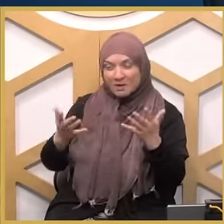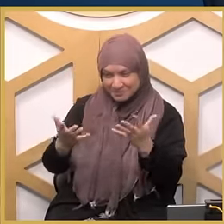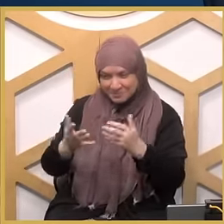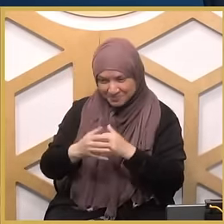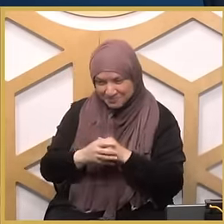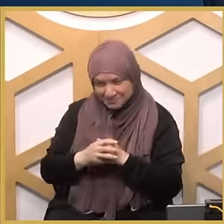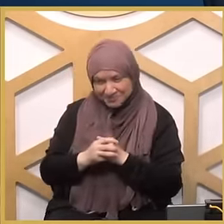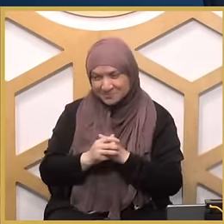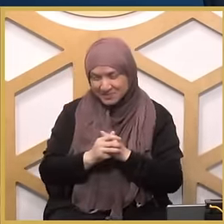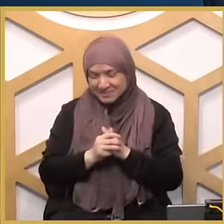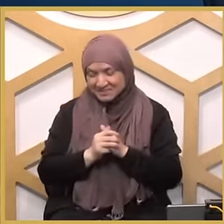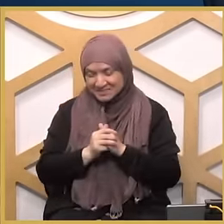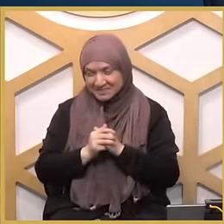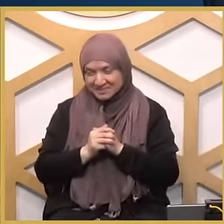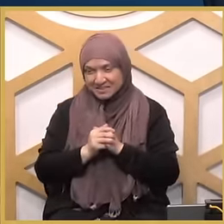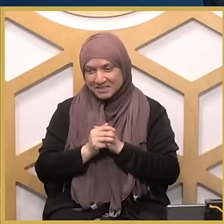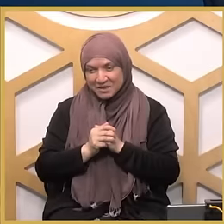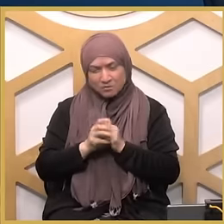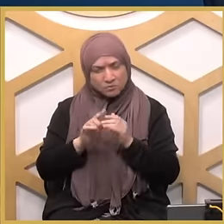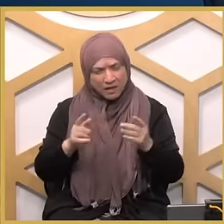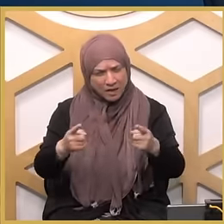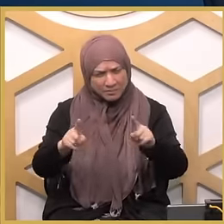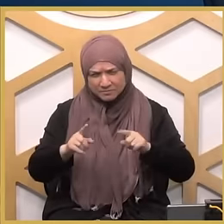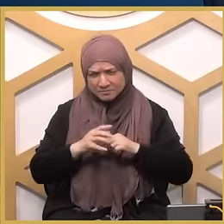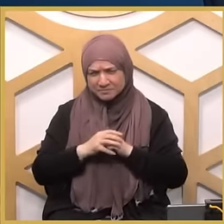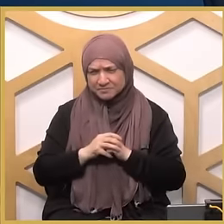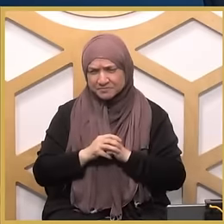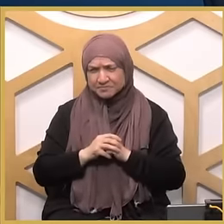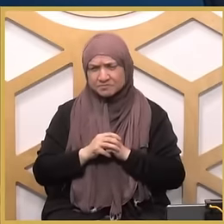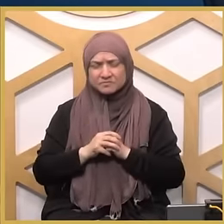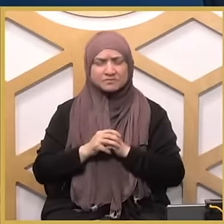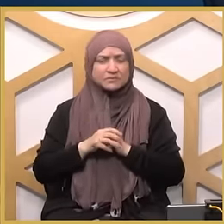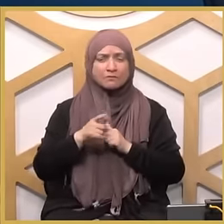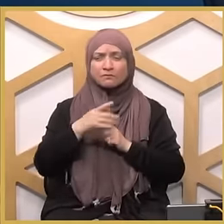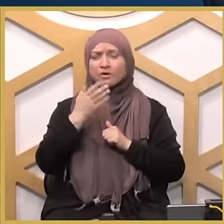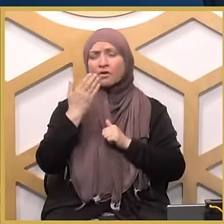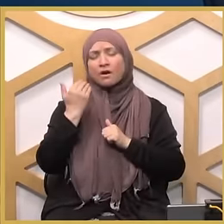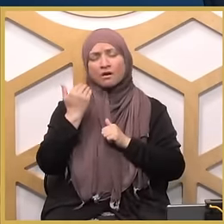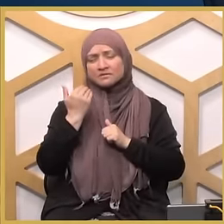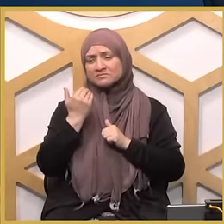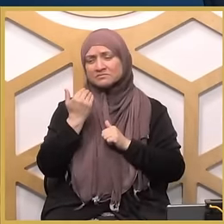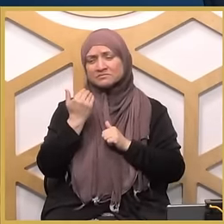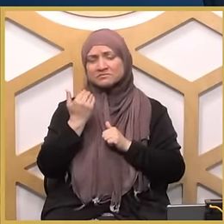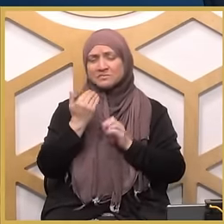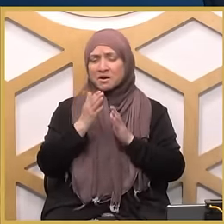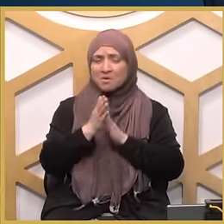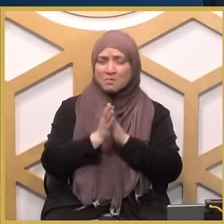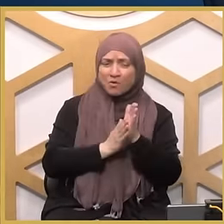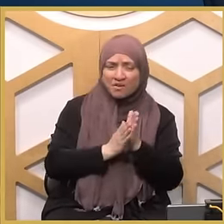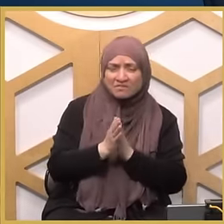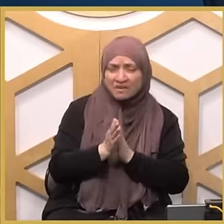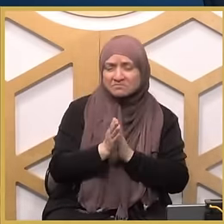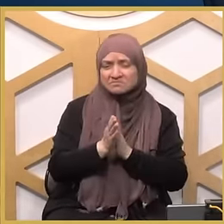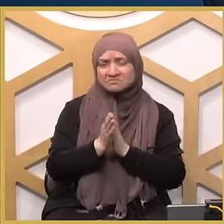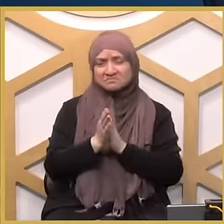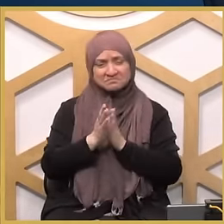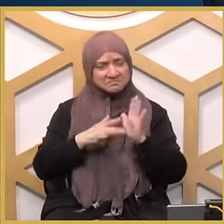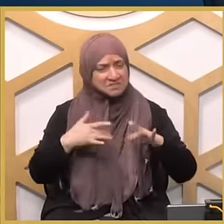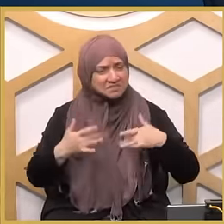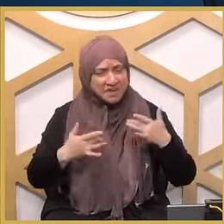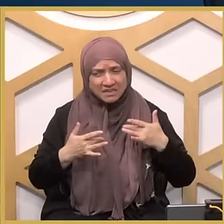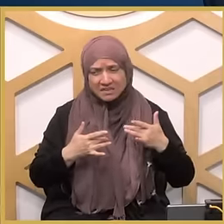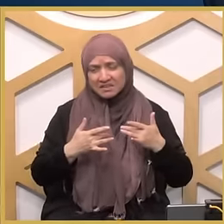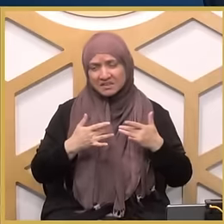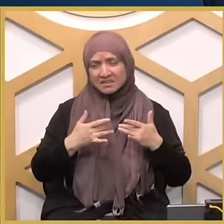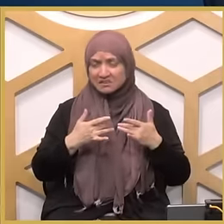achieving, because of these sins, what is good for you, what is for your own welfare, your own protection, your own growth,